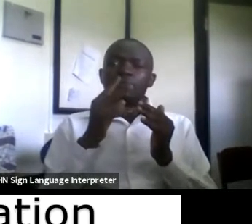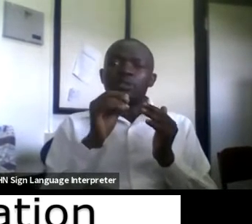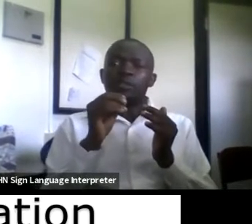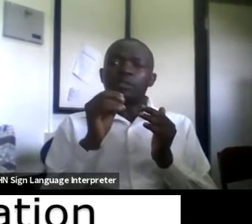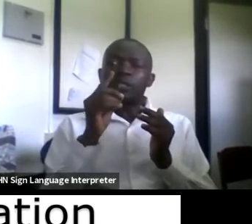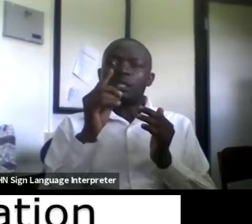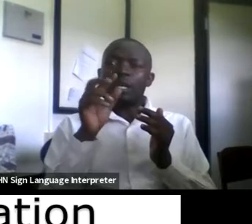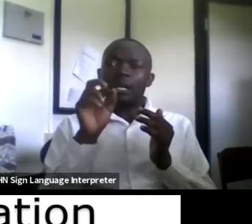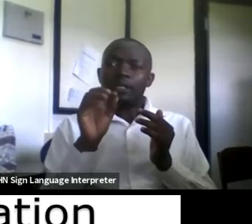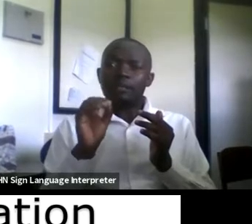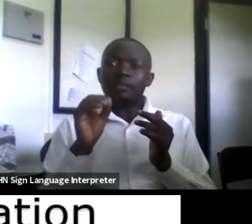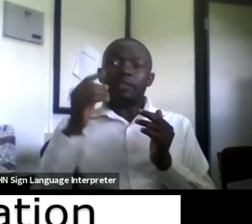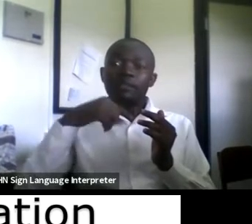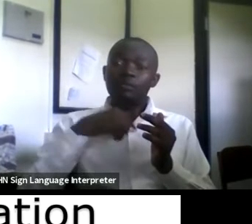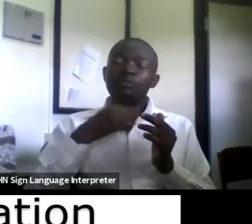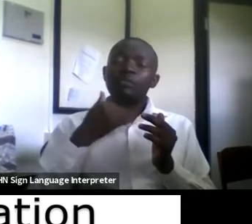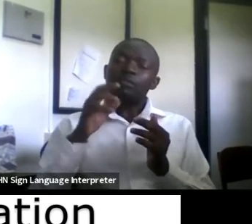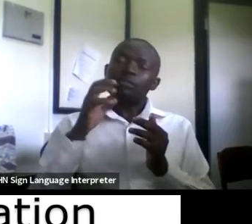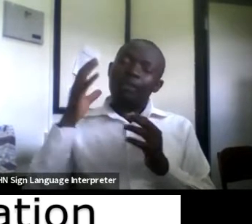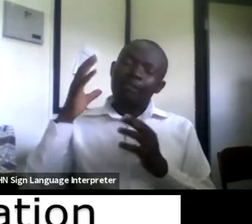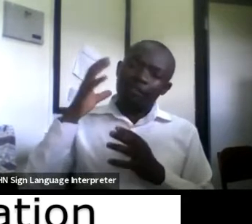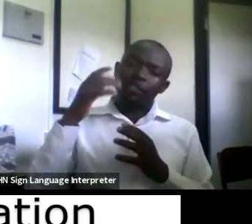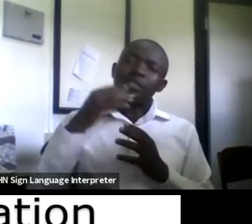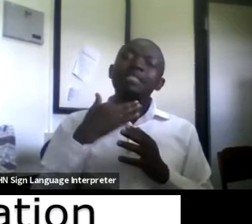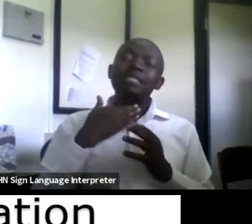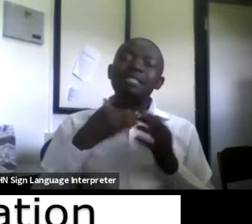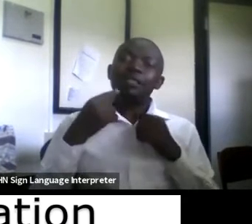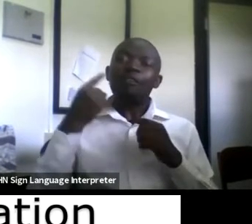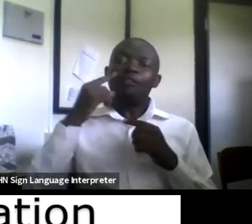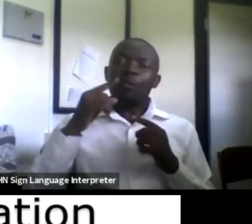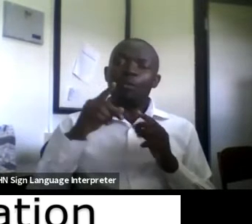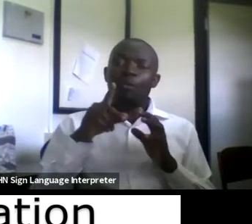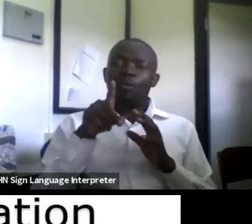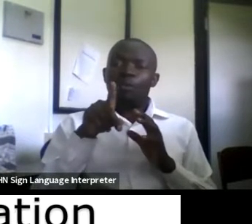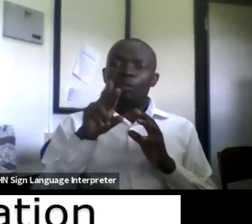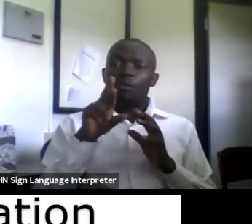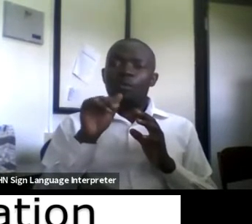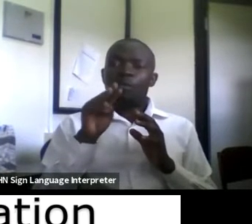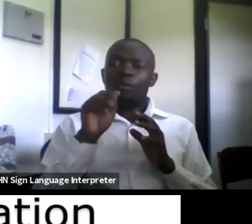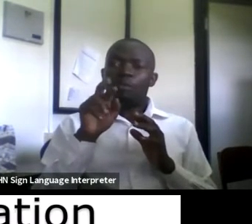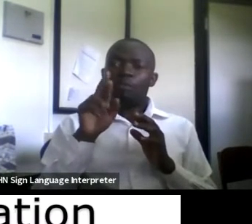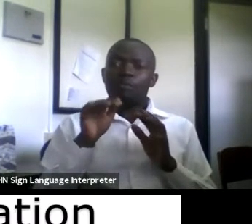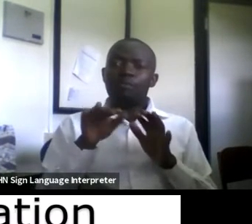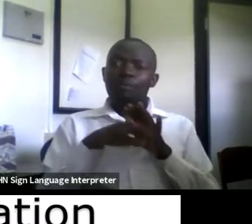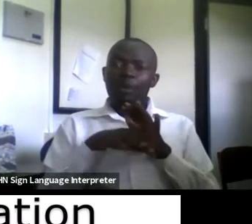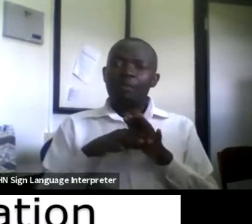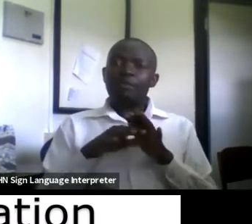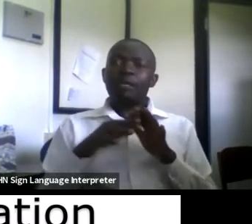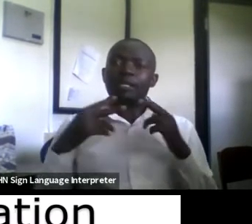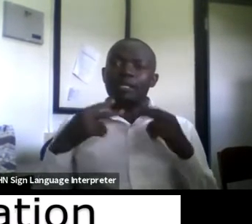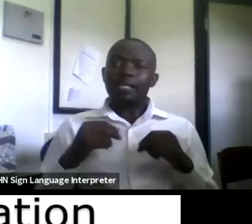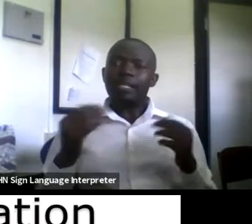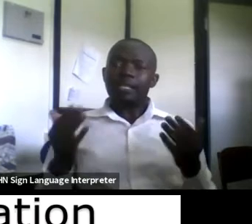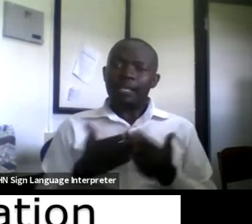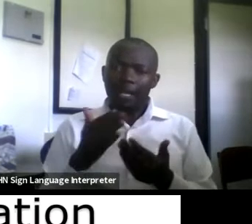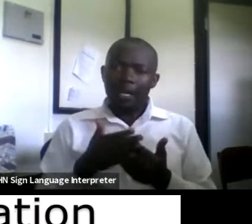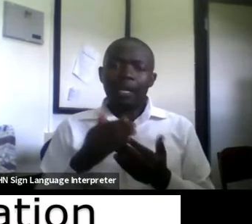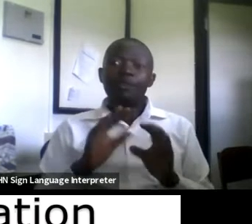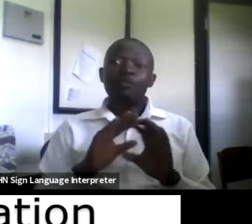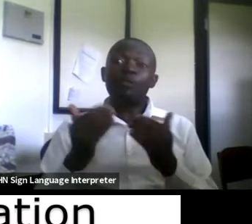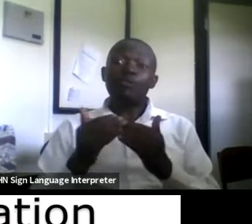they reinforced the need for primary health care at the community level, connecting with people